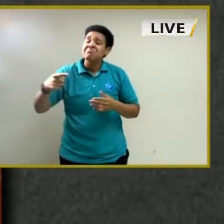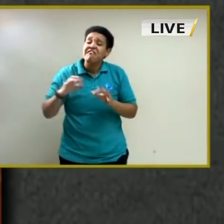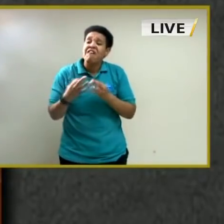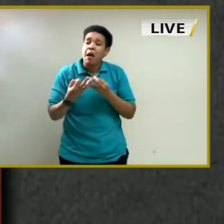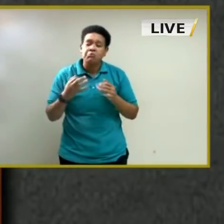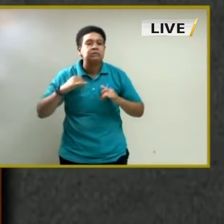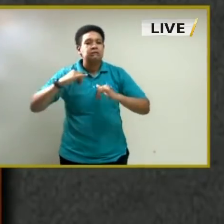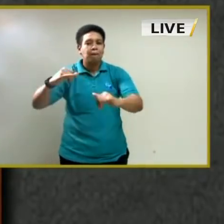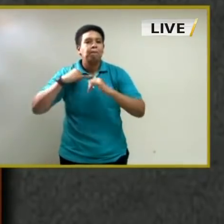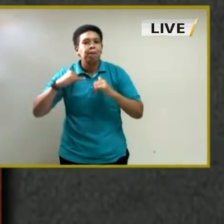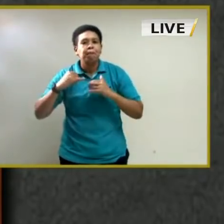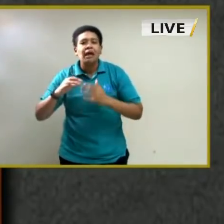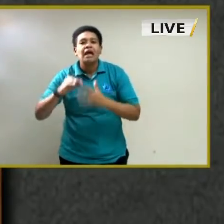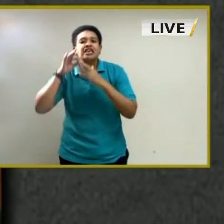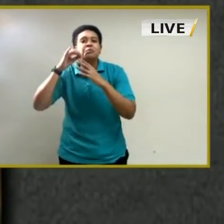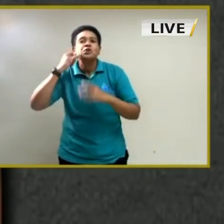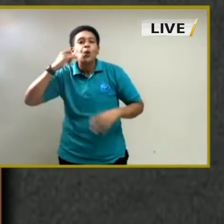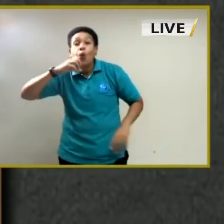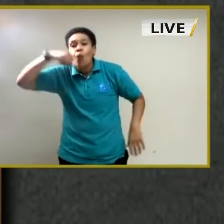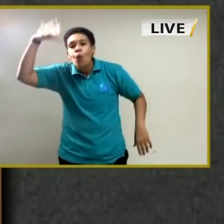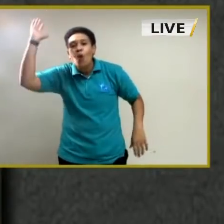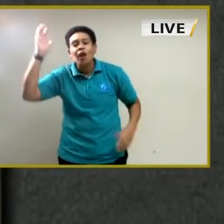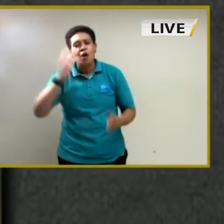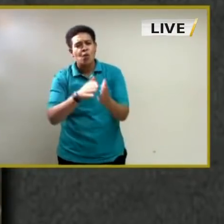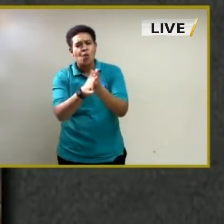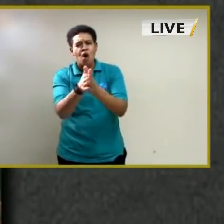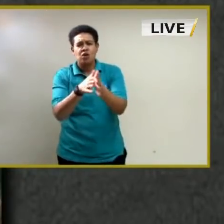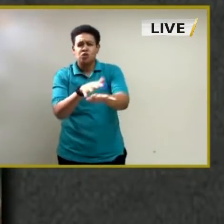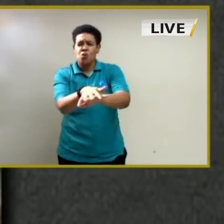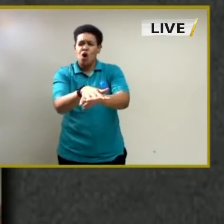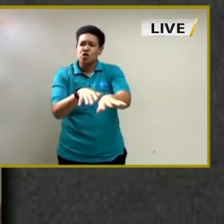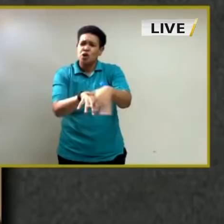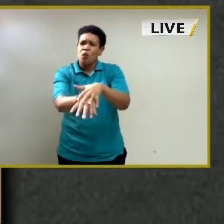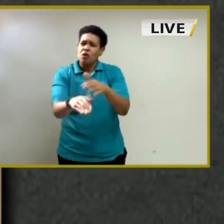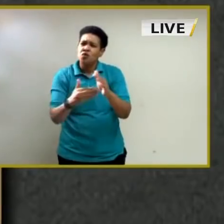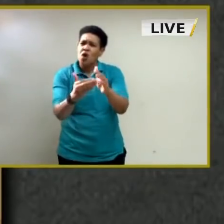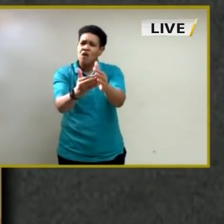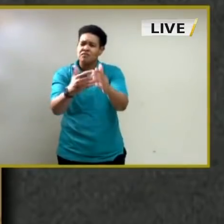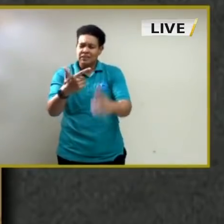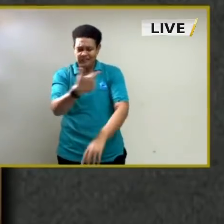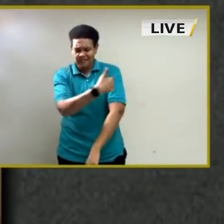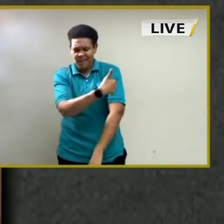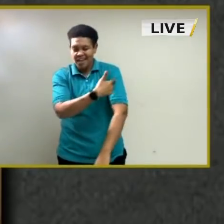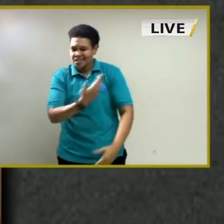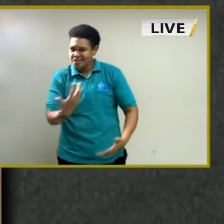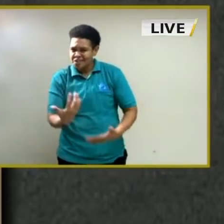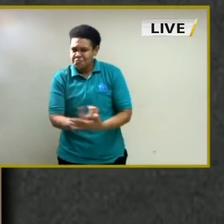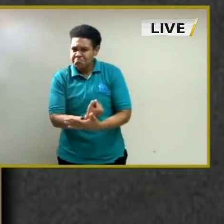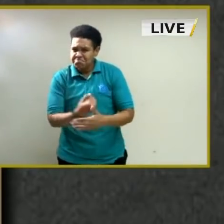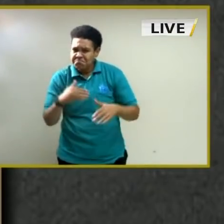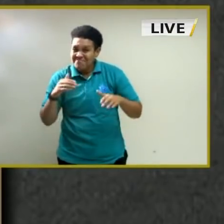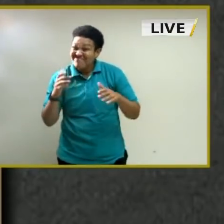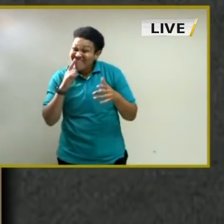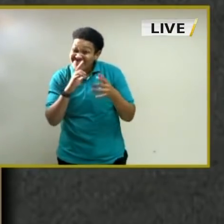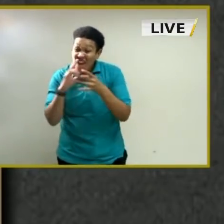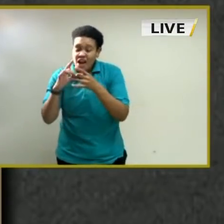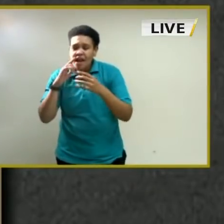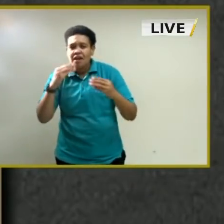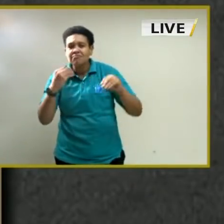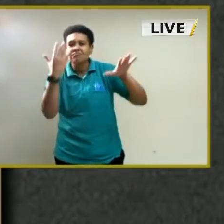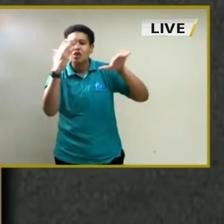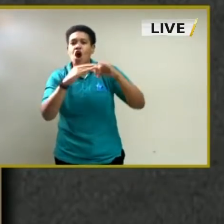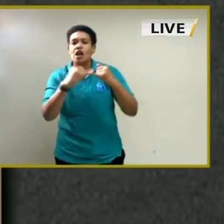ones, especially the elderly. Wash your hands frequently. Get vaccinated. And connect virtually where